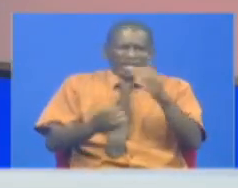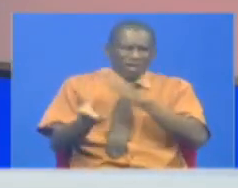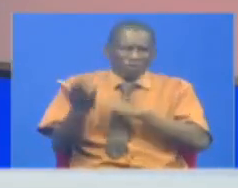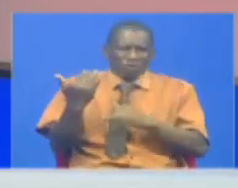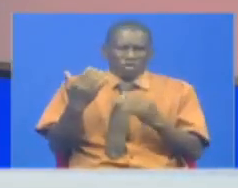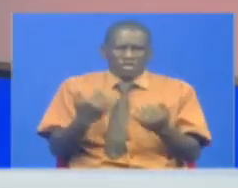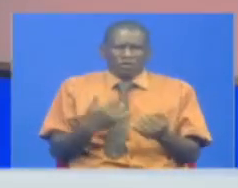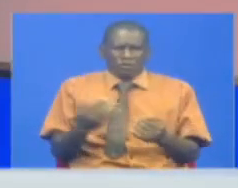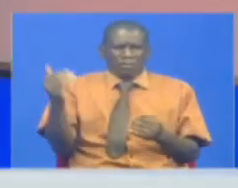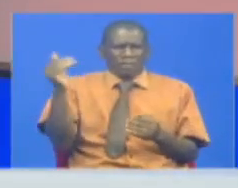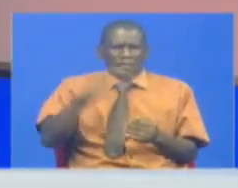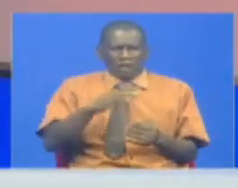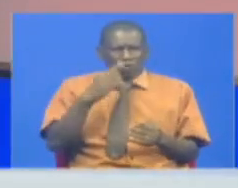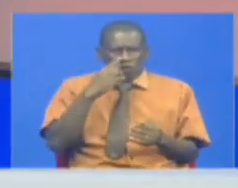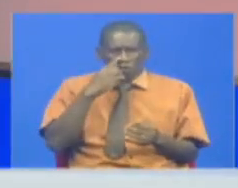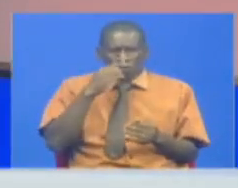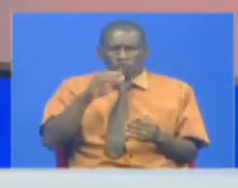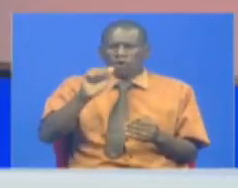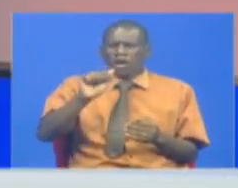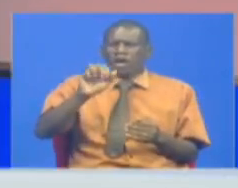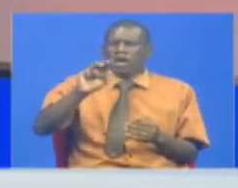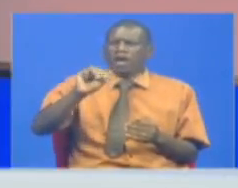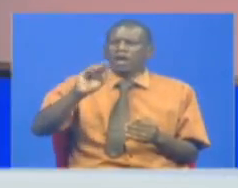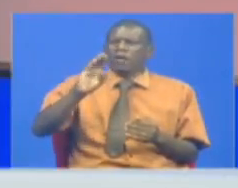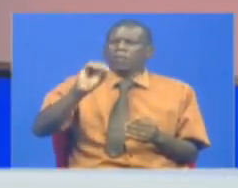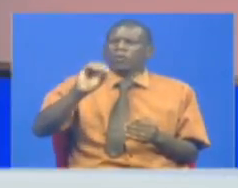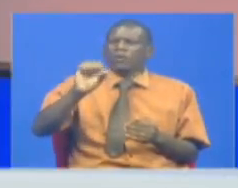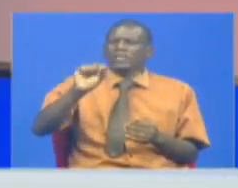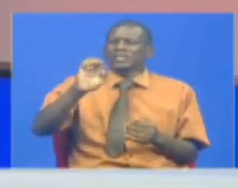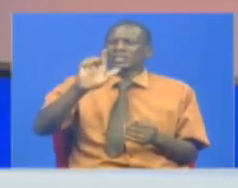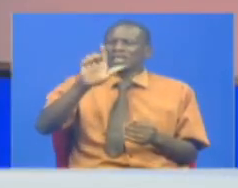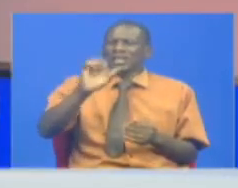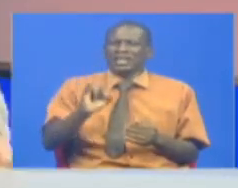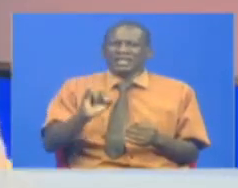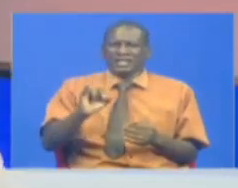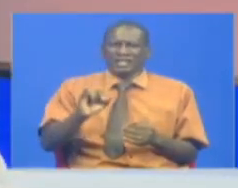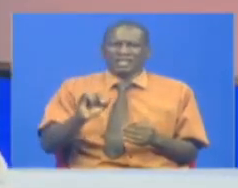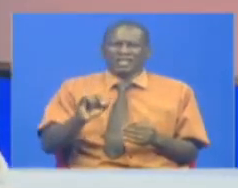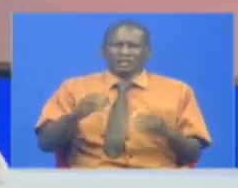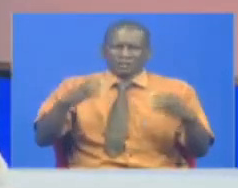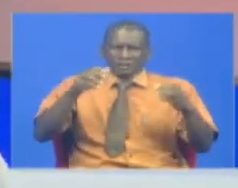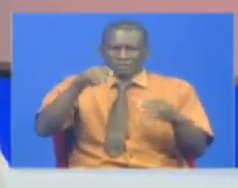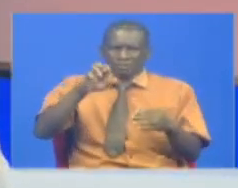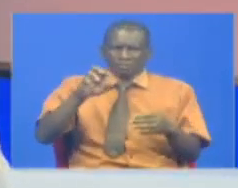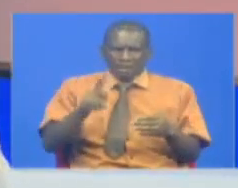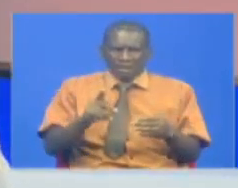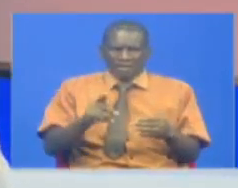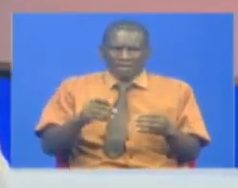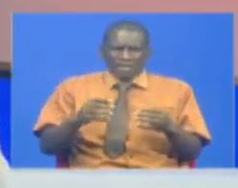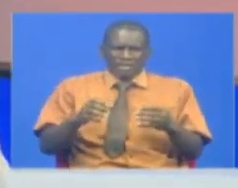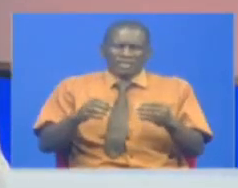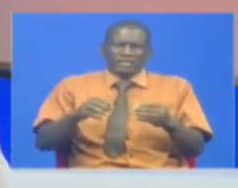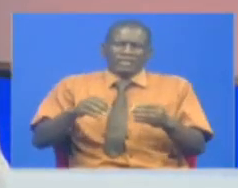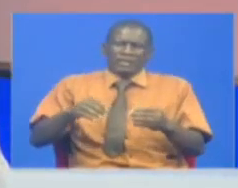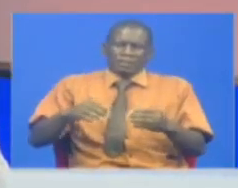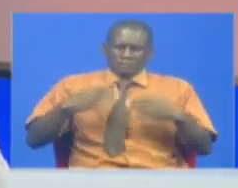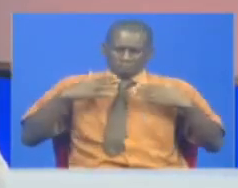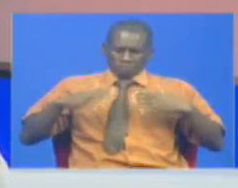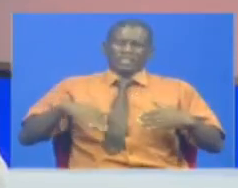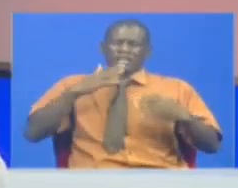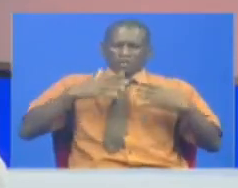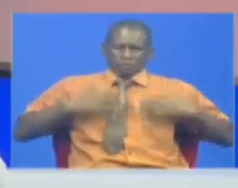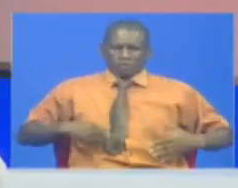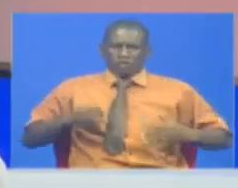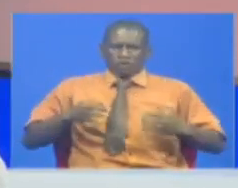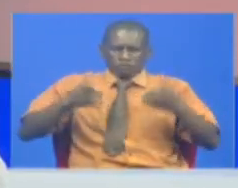back home to the Amboseli National Park. Tim's remains will be displayed in a museum inside the park, where he roamed